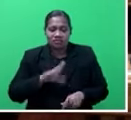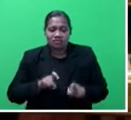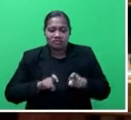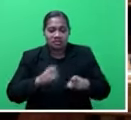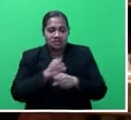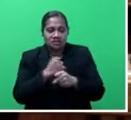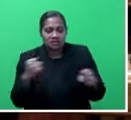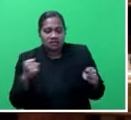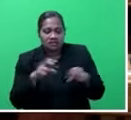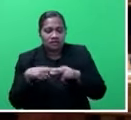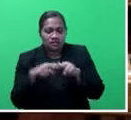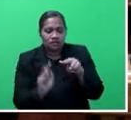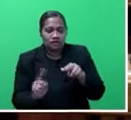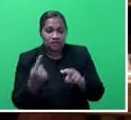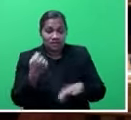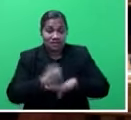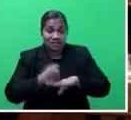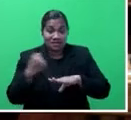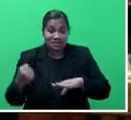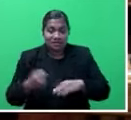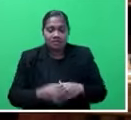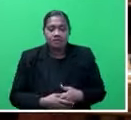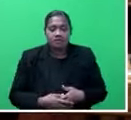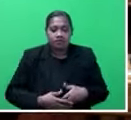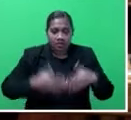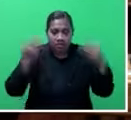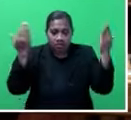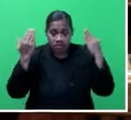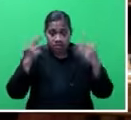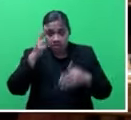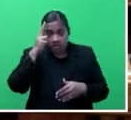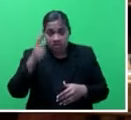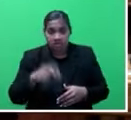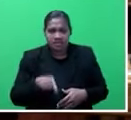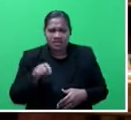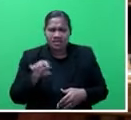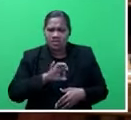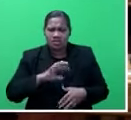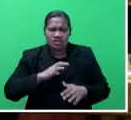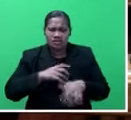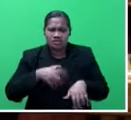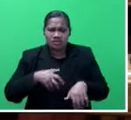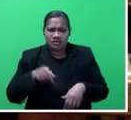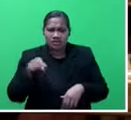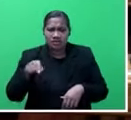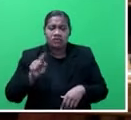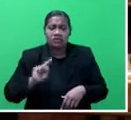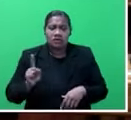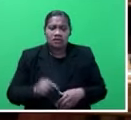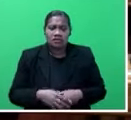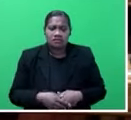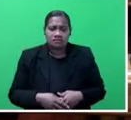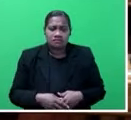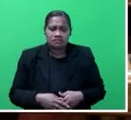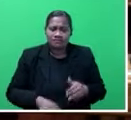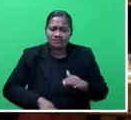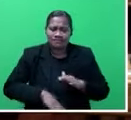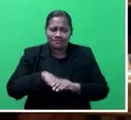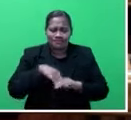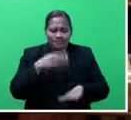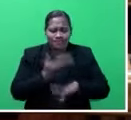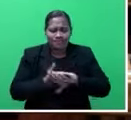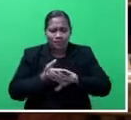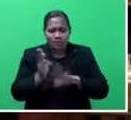Fiji First government. Mr. Speaker, sir, this is not an adjustment. It is an entirely new budget.